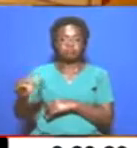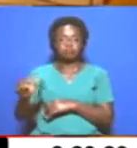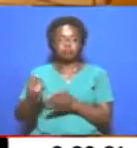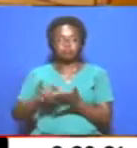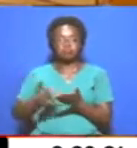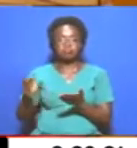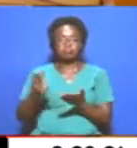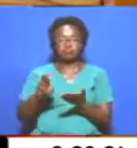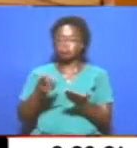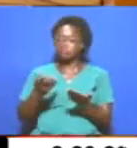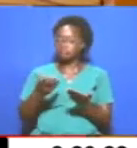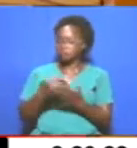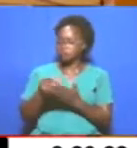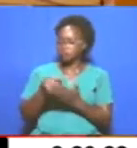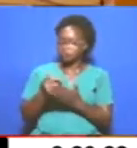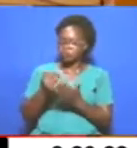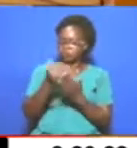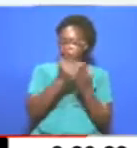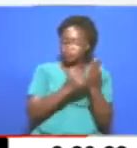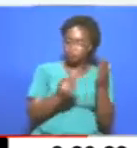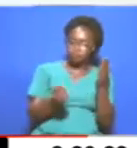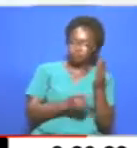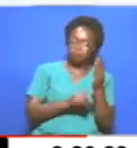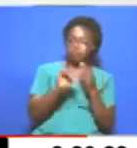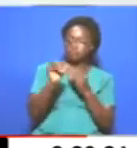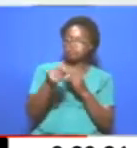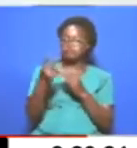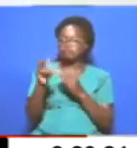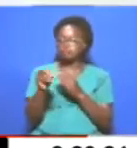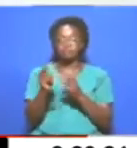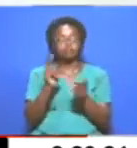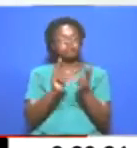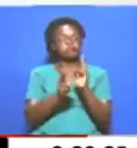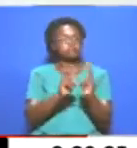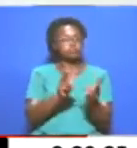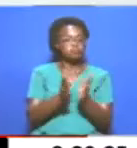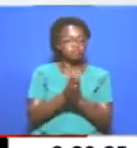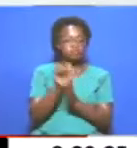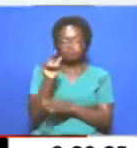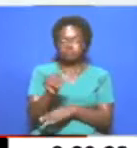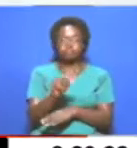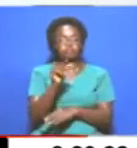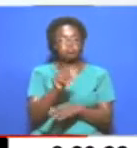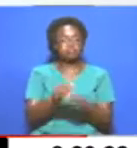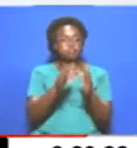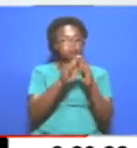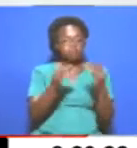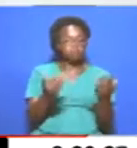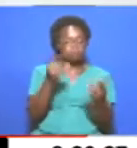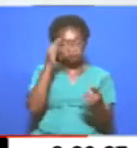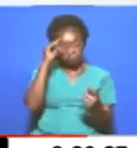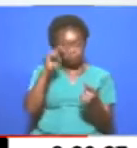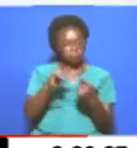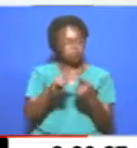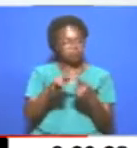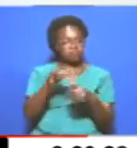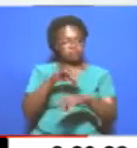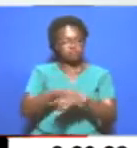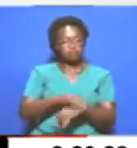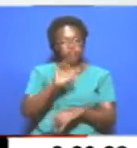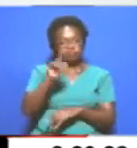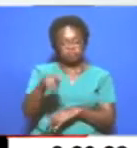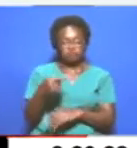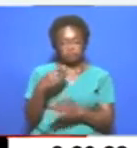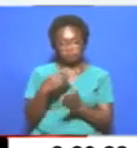program in the month of January 2022. Each household is targeted to get 3,000